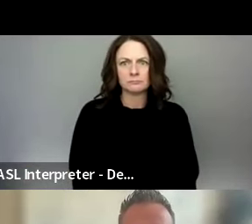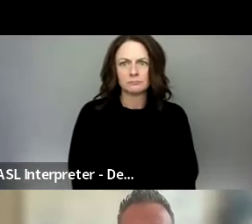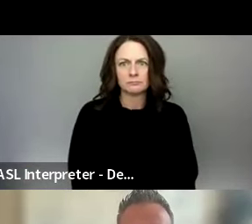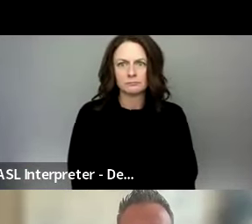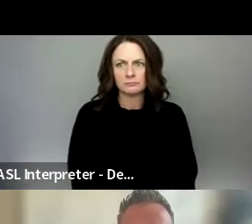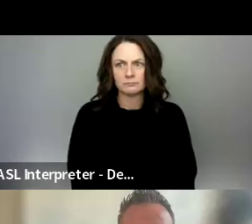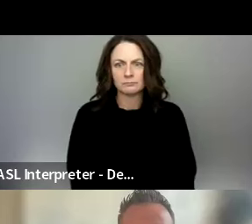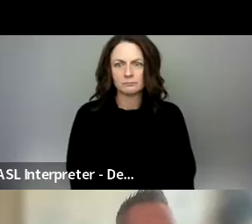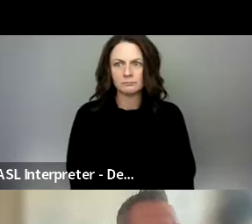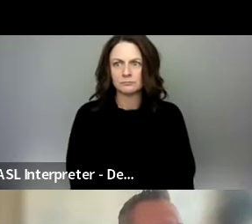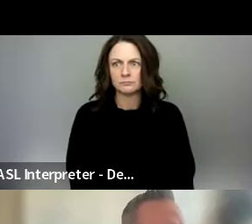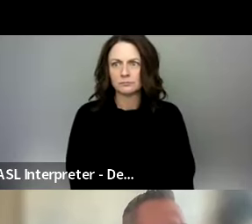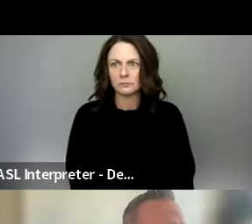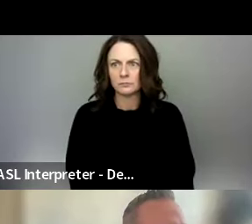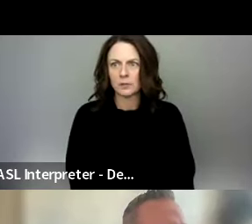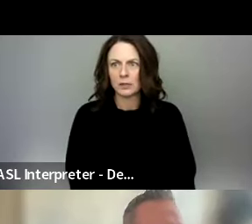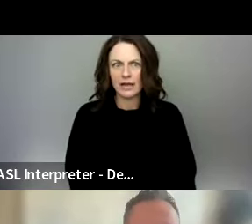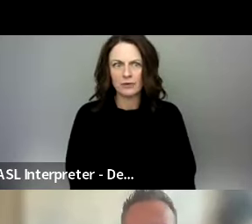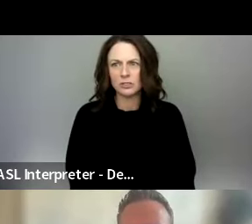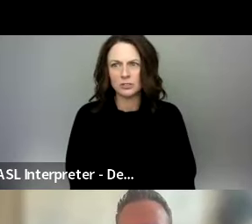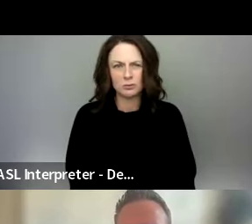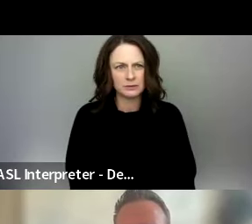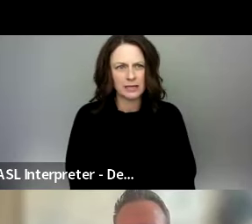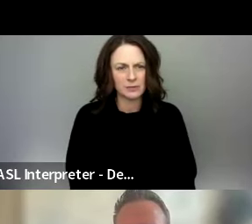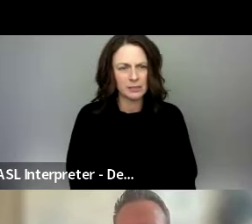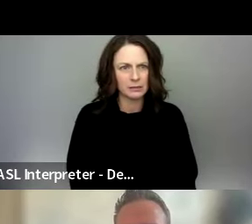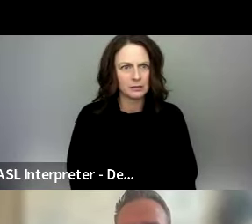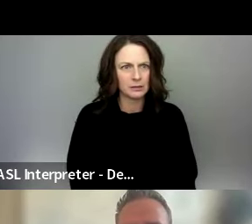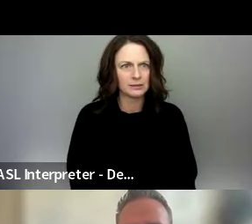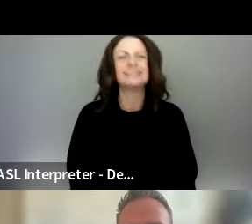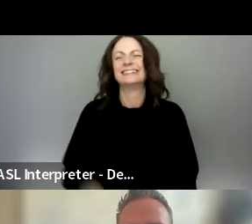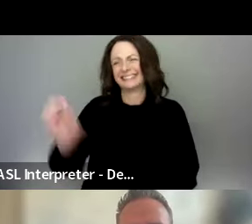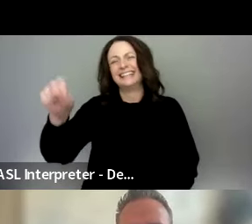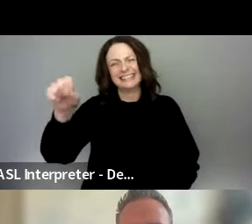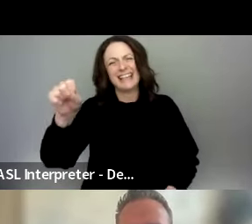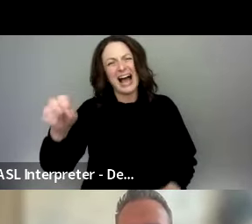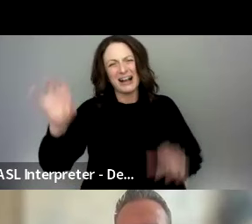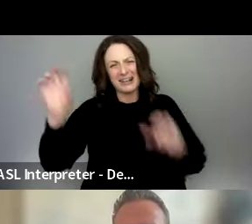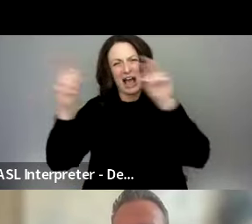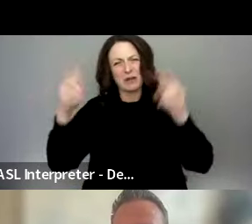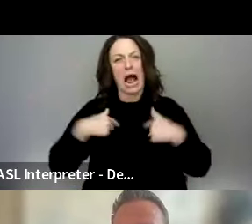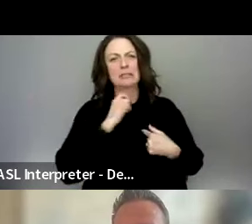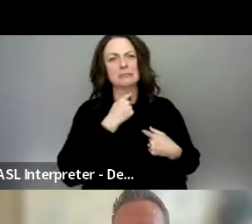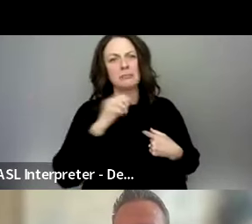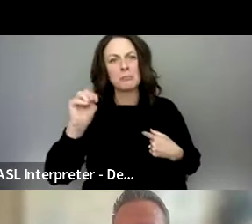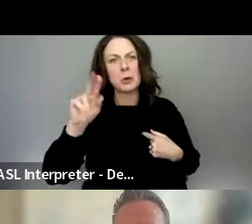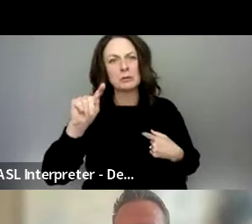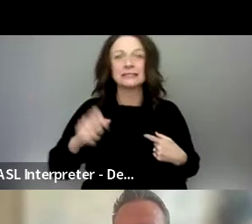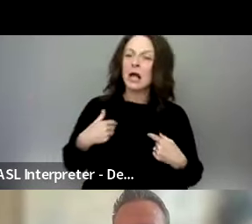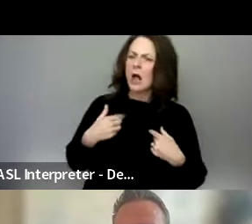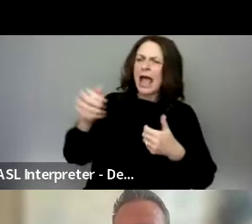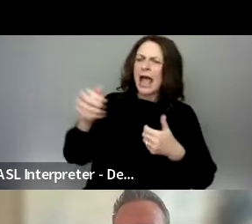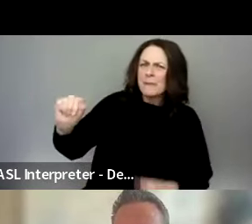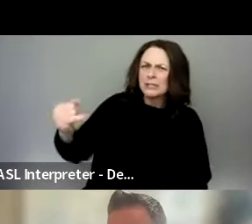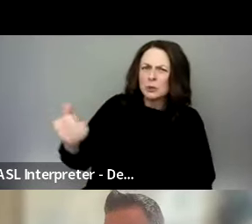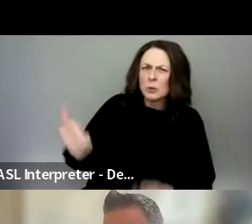Catherine, did you have something? Yes. I was on mute. Which meetings, Amy, June, do you